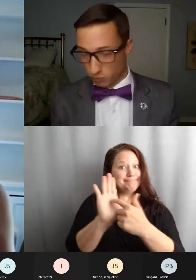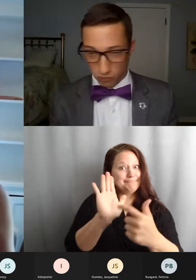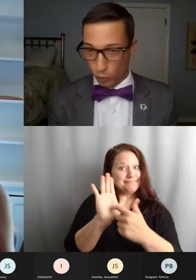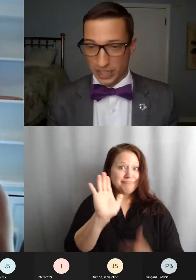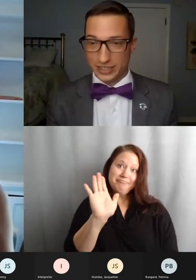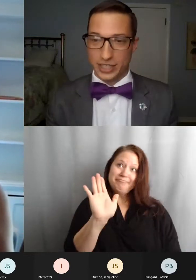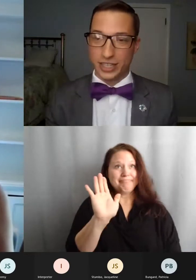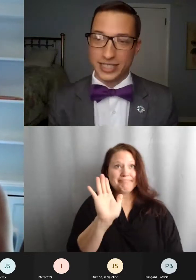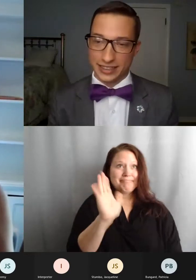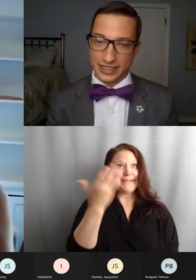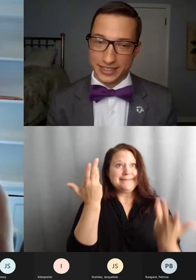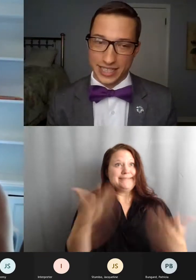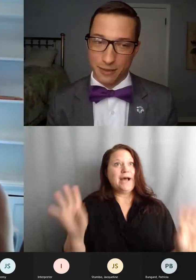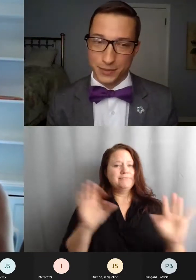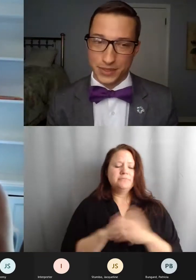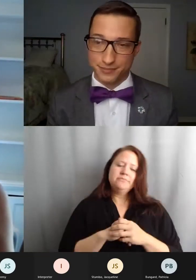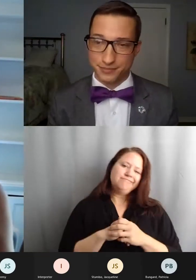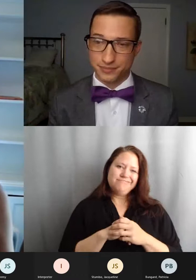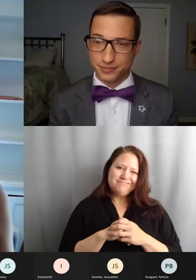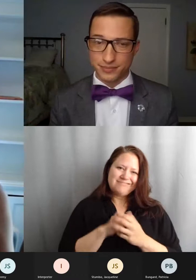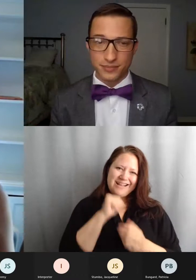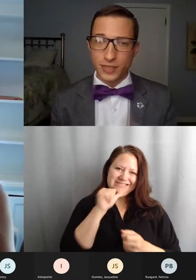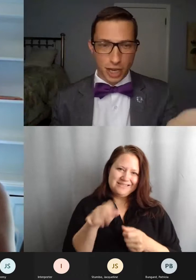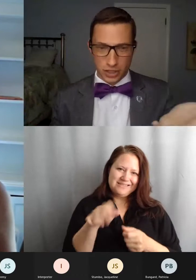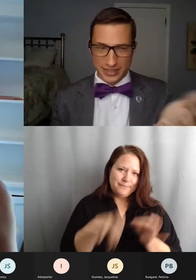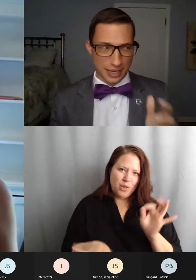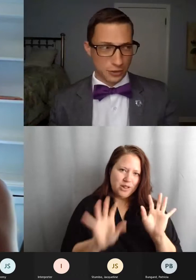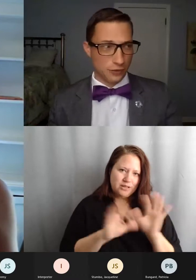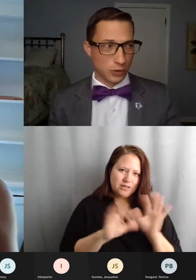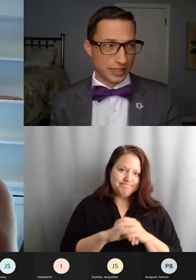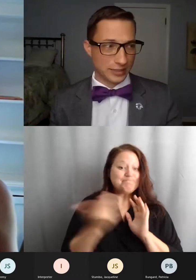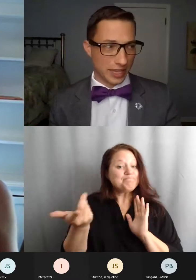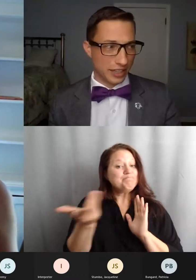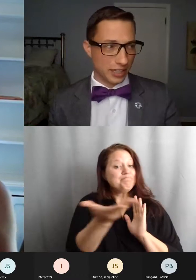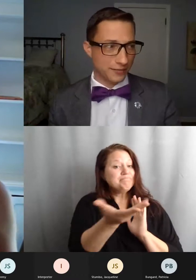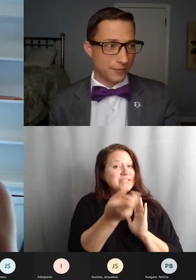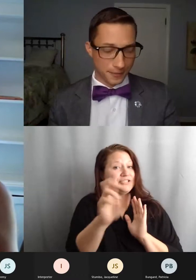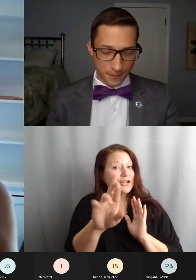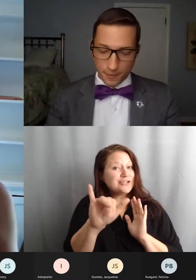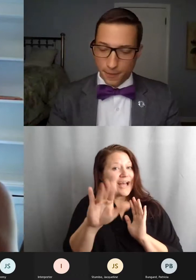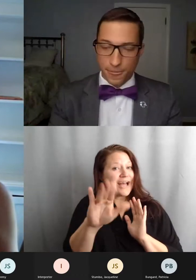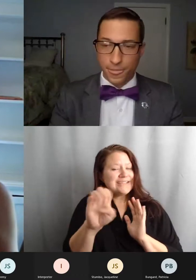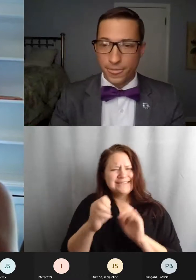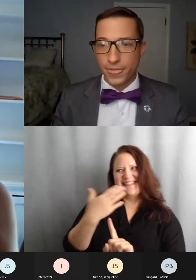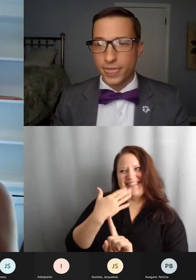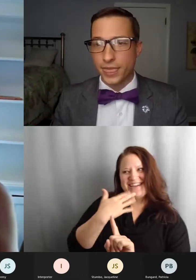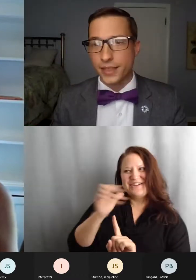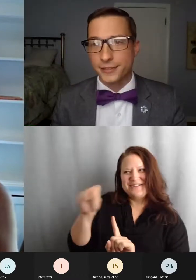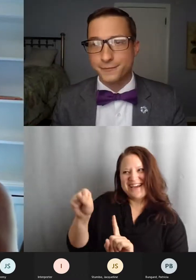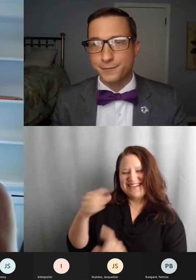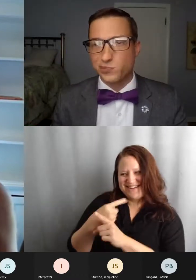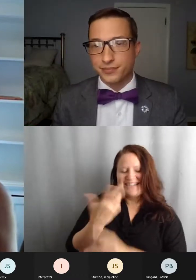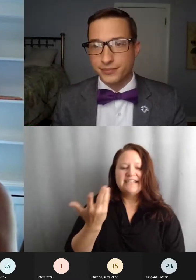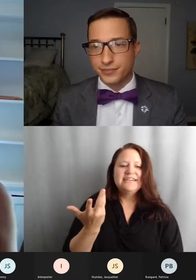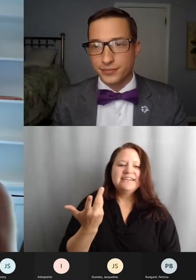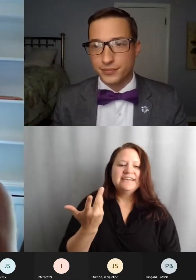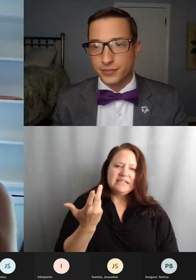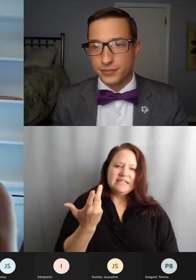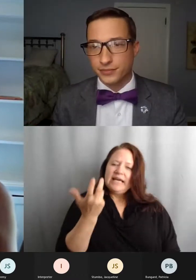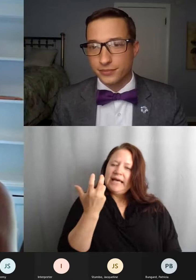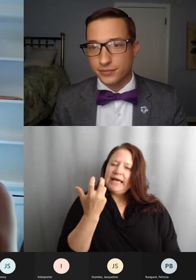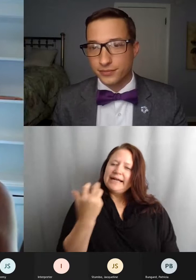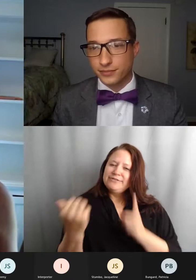this, we need to take these steps. Dr. Ice, I don't know if you want to. Yeah, thank you for that. It is really tricky.